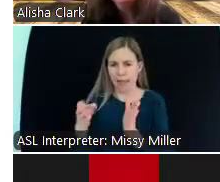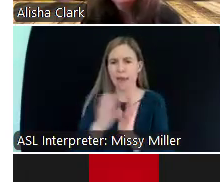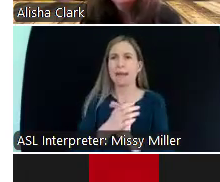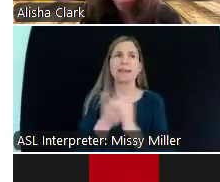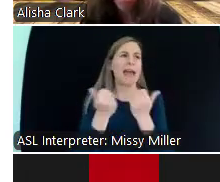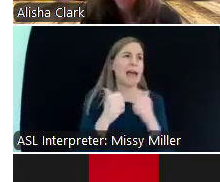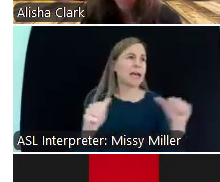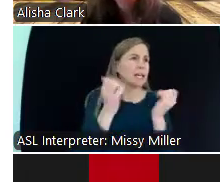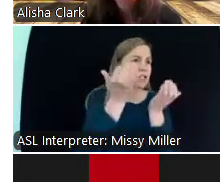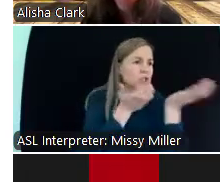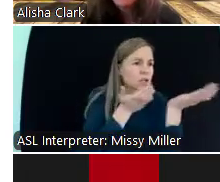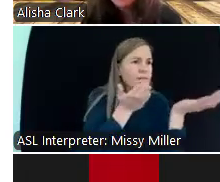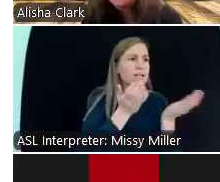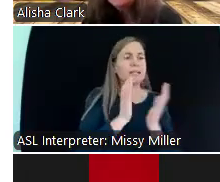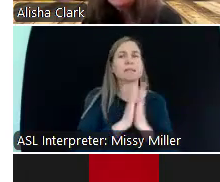any item,